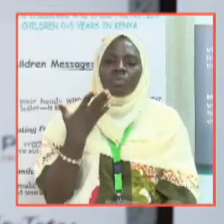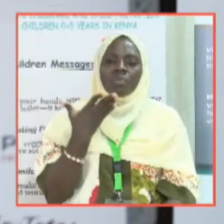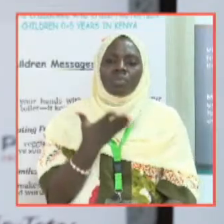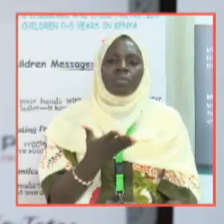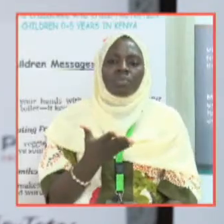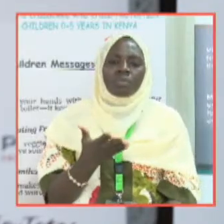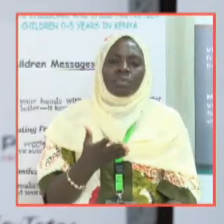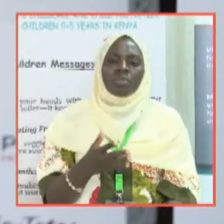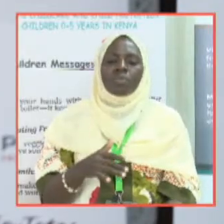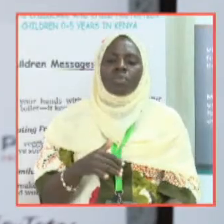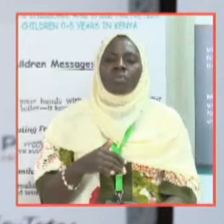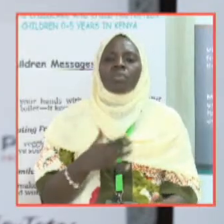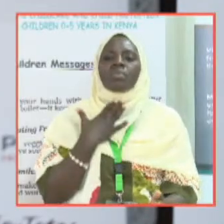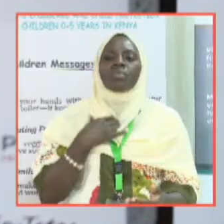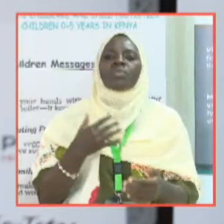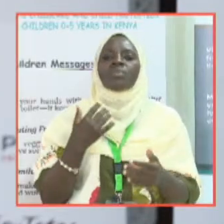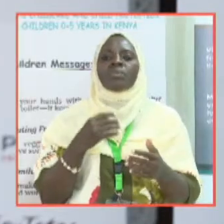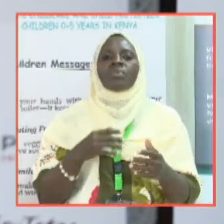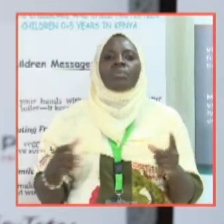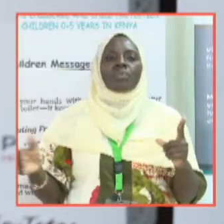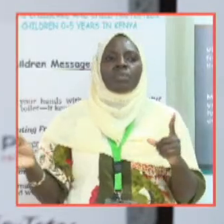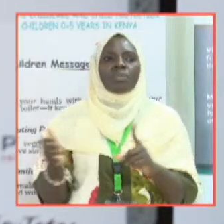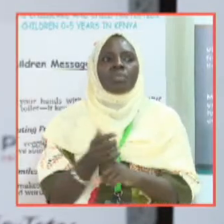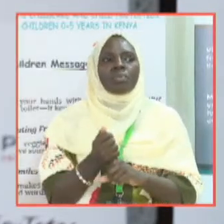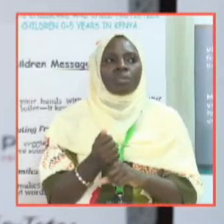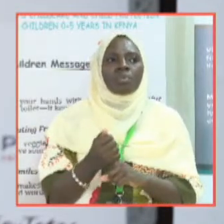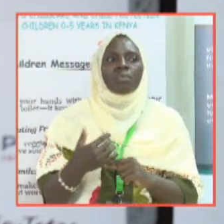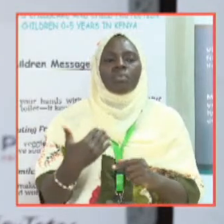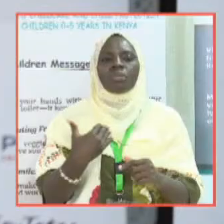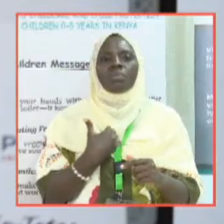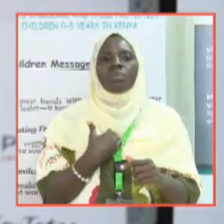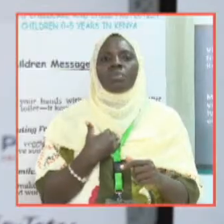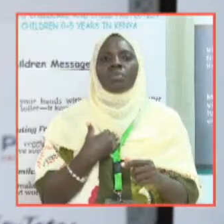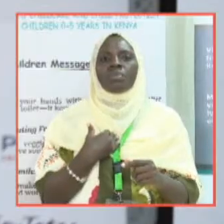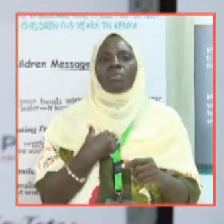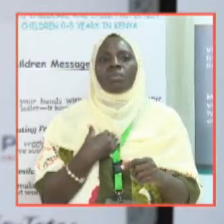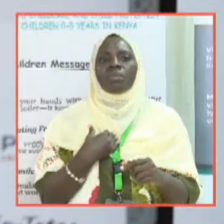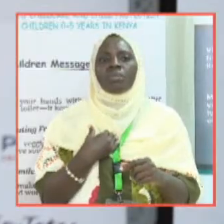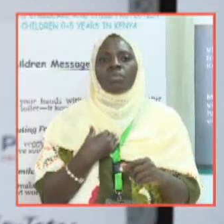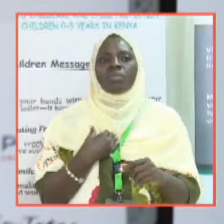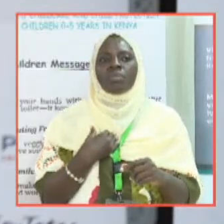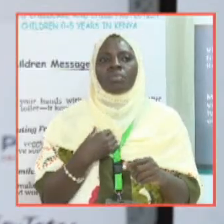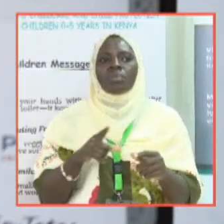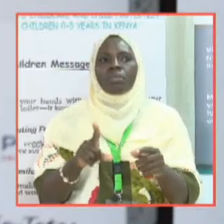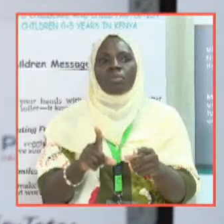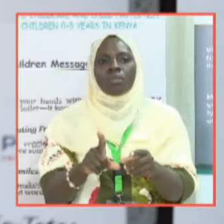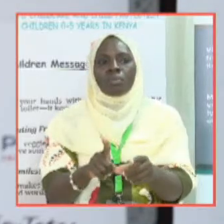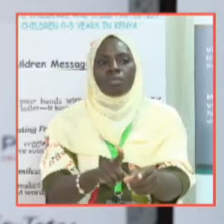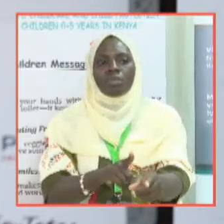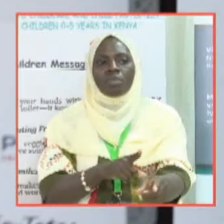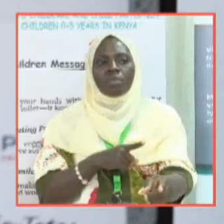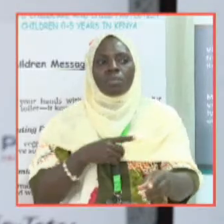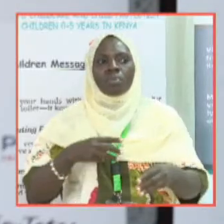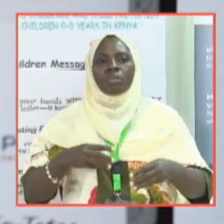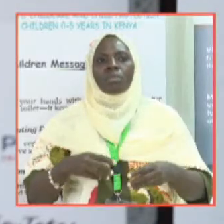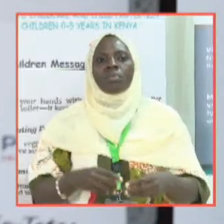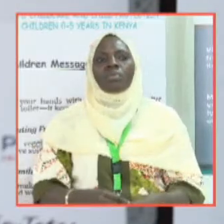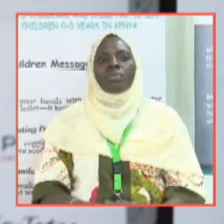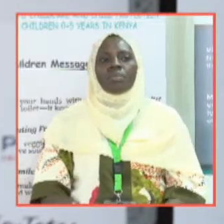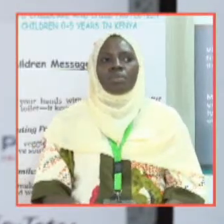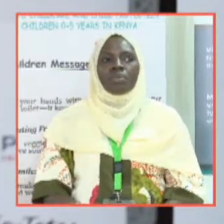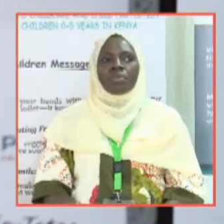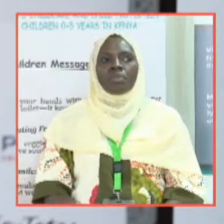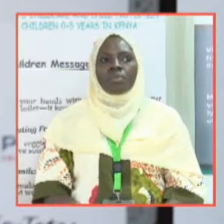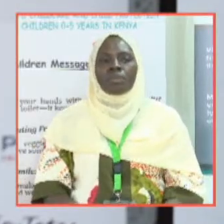be implementing, you can see we have a long way to go for us to be able to implement. Benta, when she